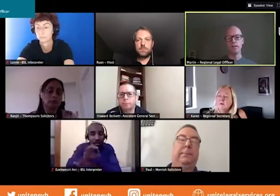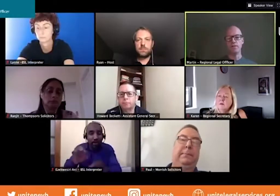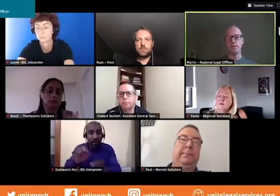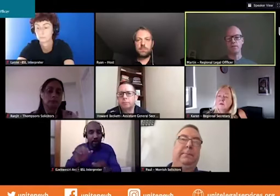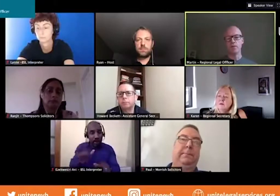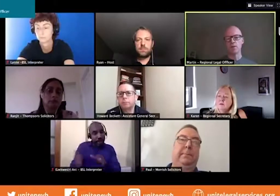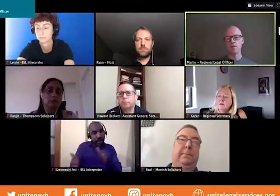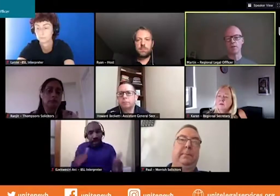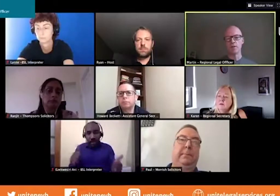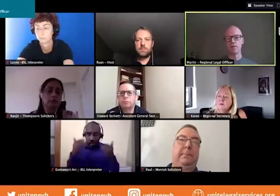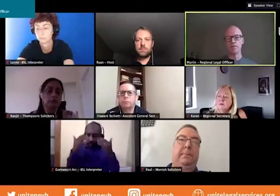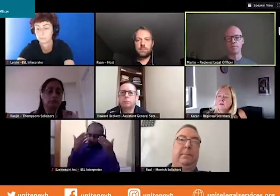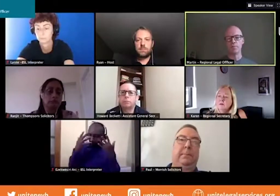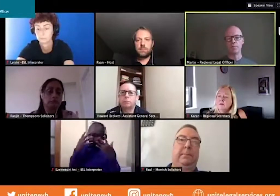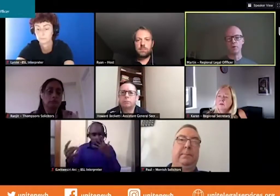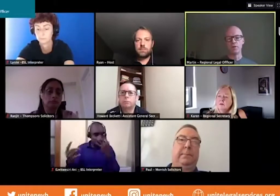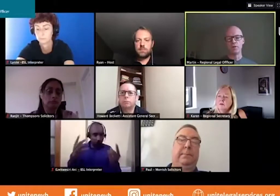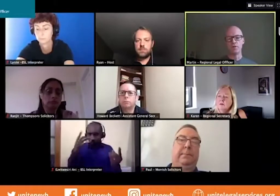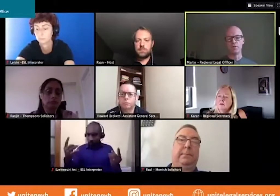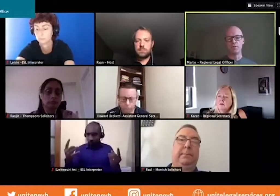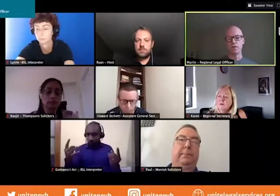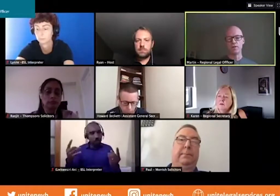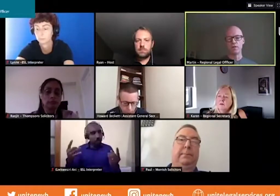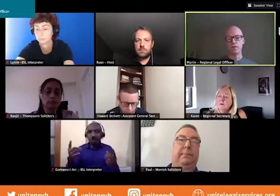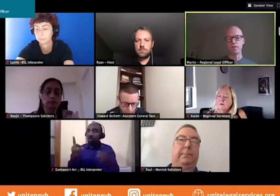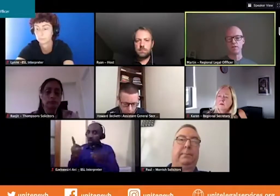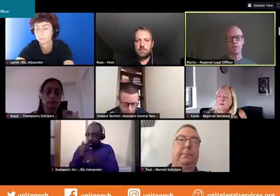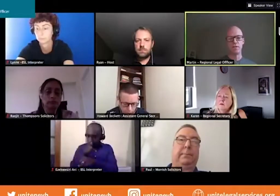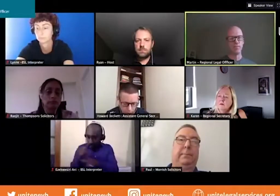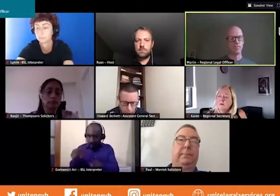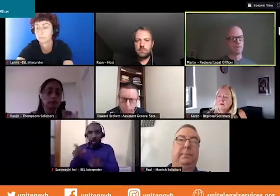they've no alternative to try and seek,